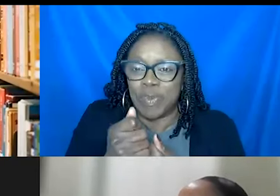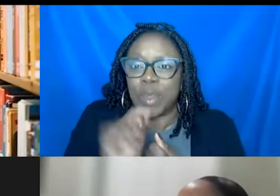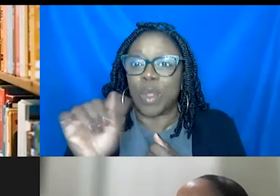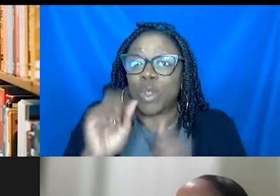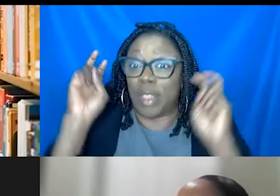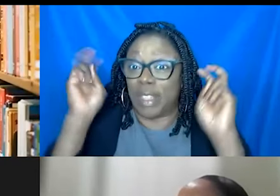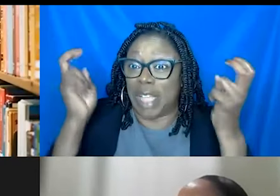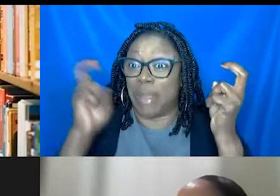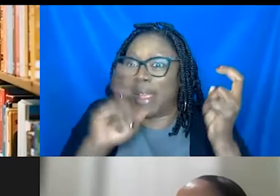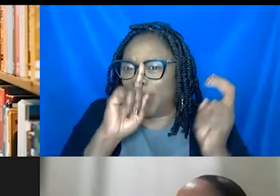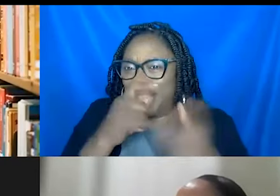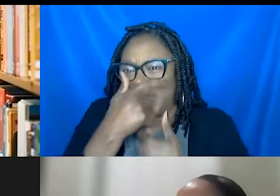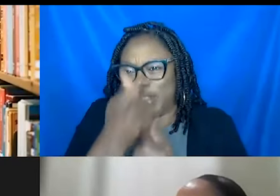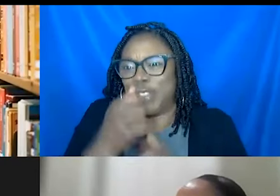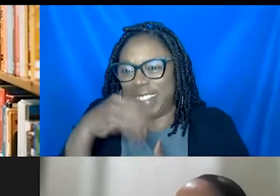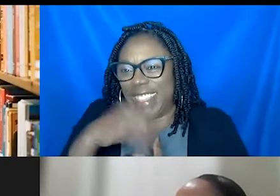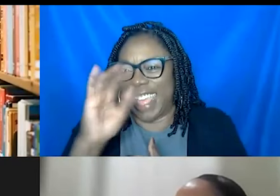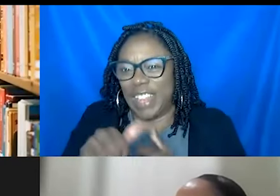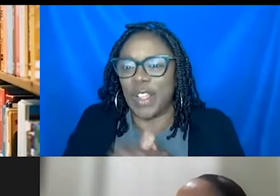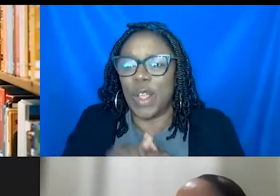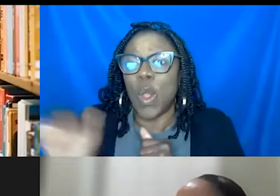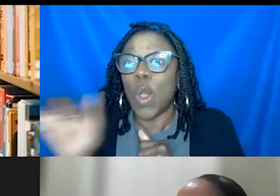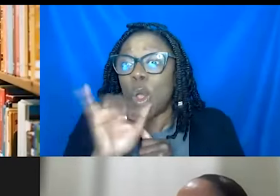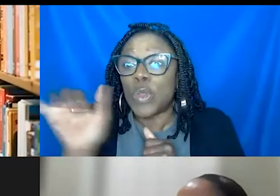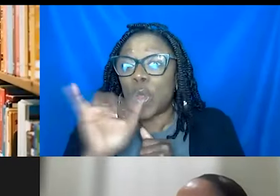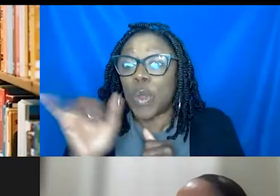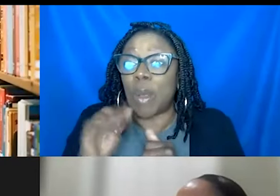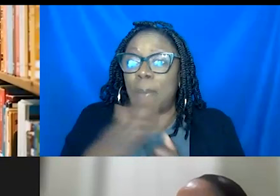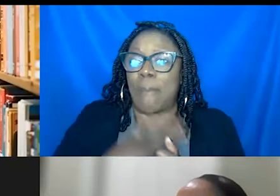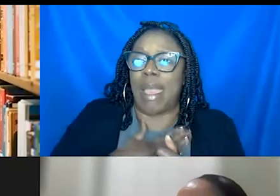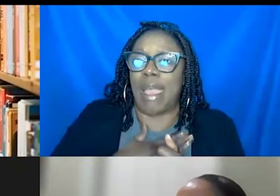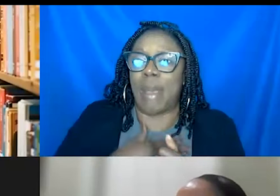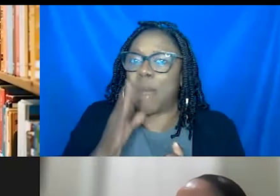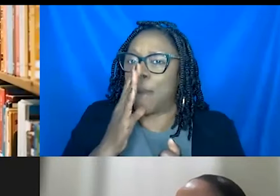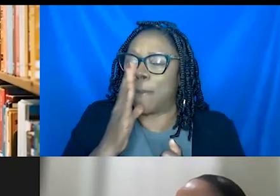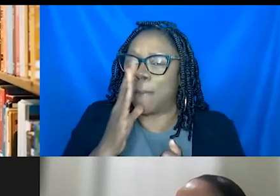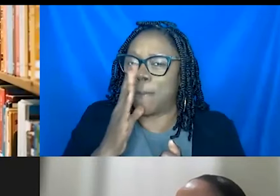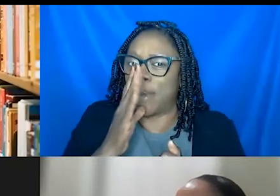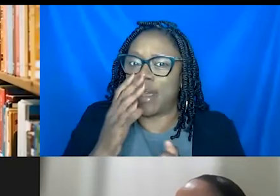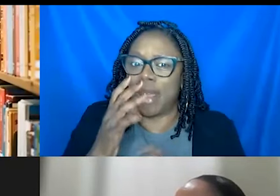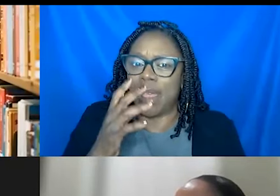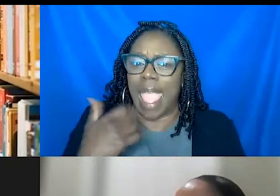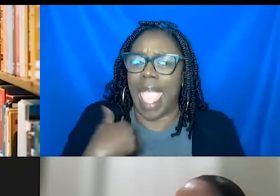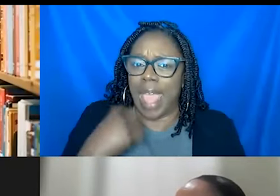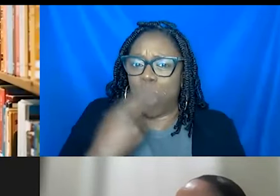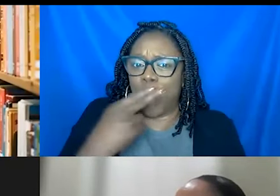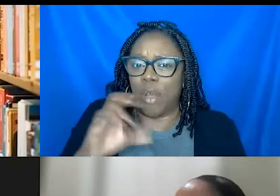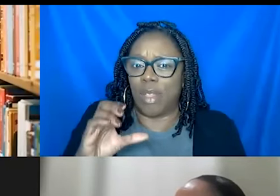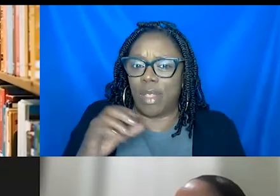topic interested me. Also, my mom received home health